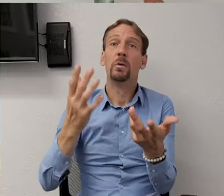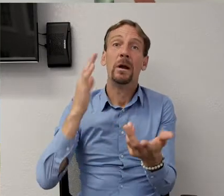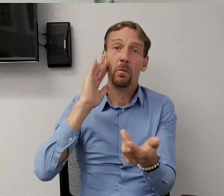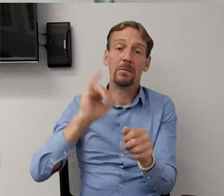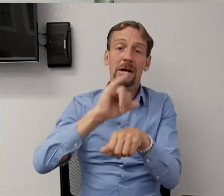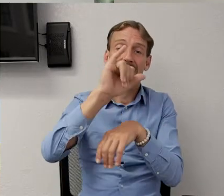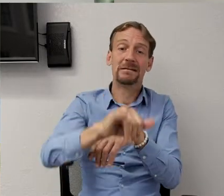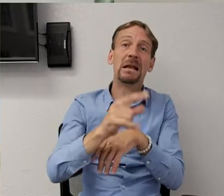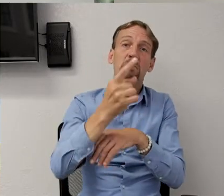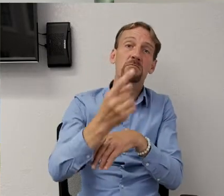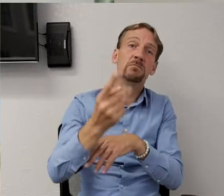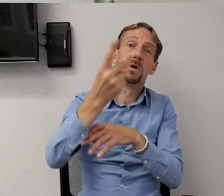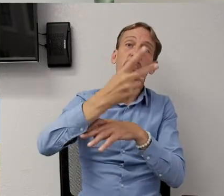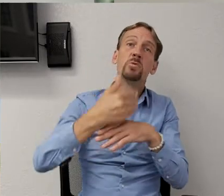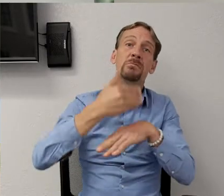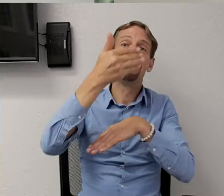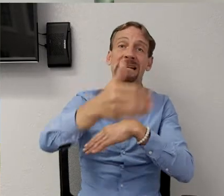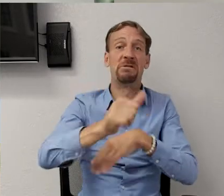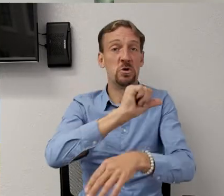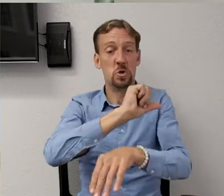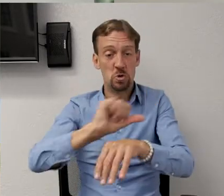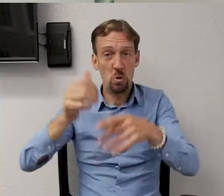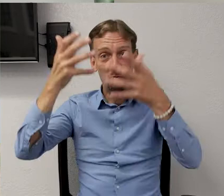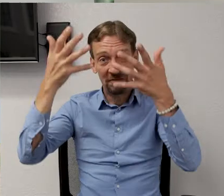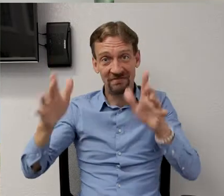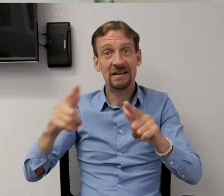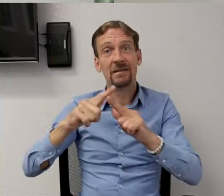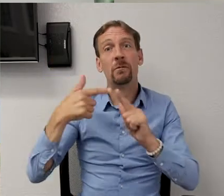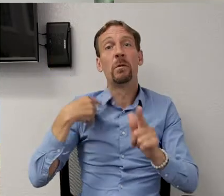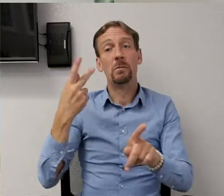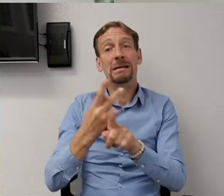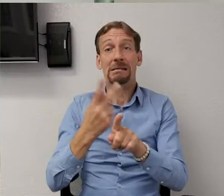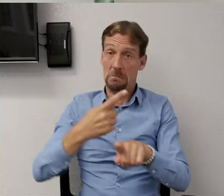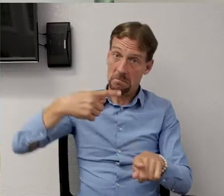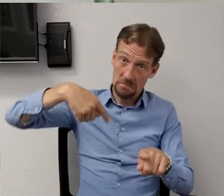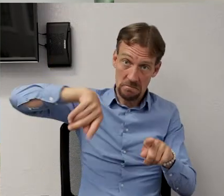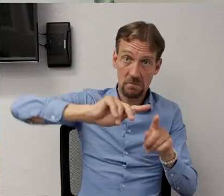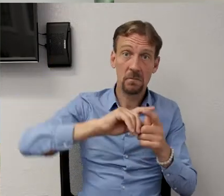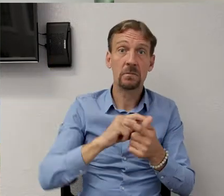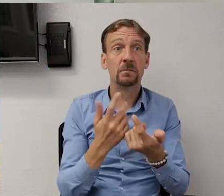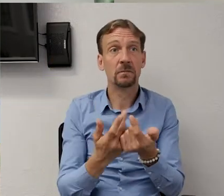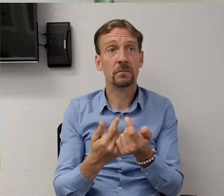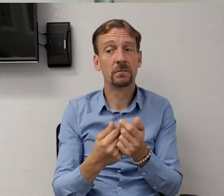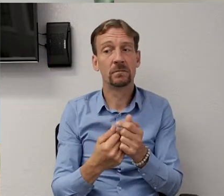for a few days. And that's who would be taken care of. So